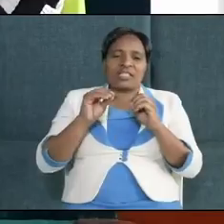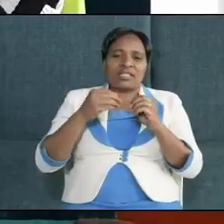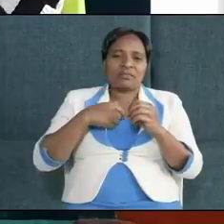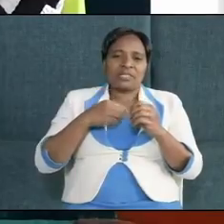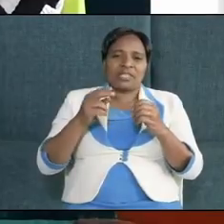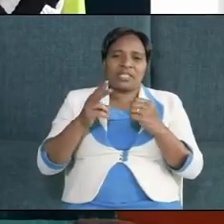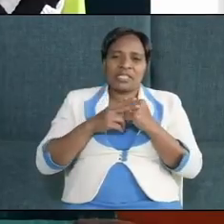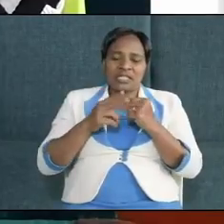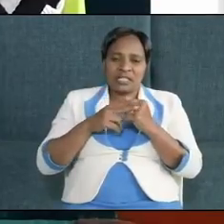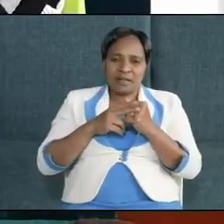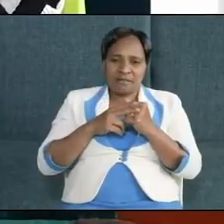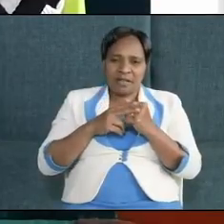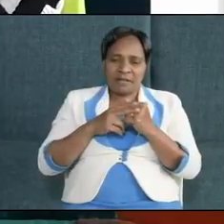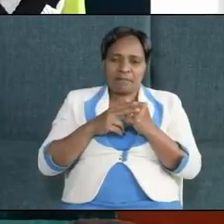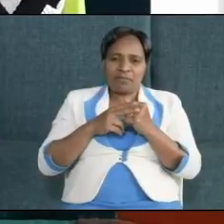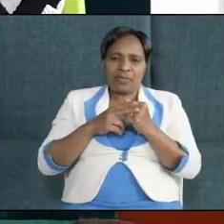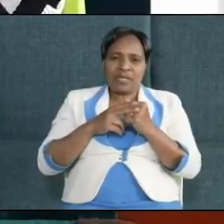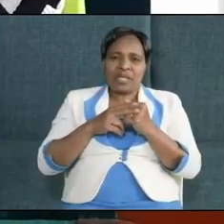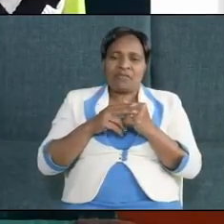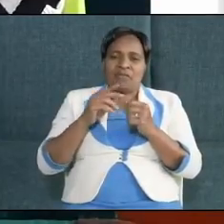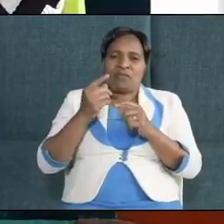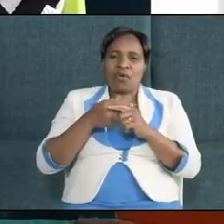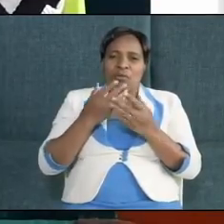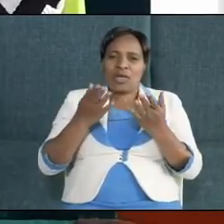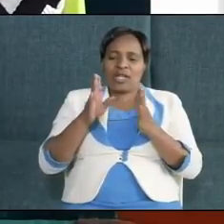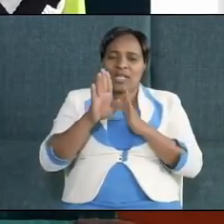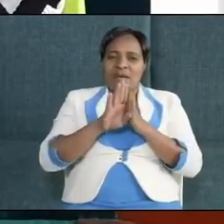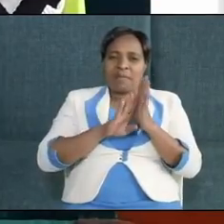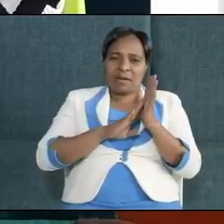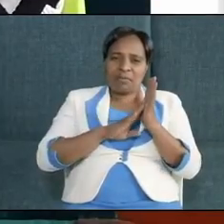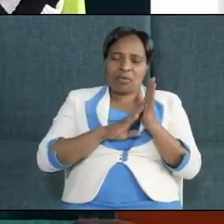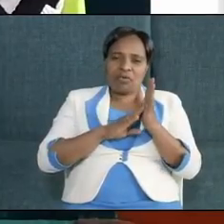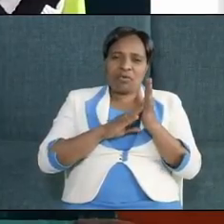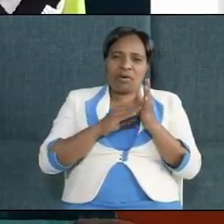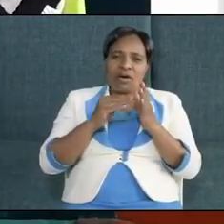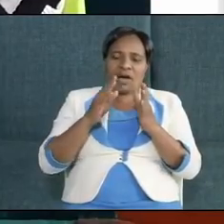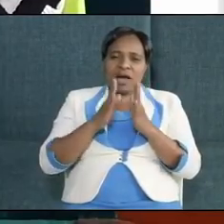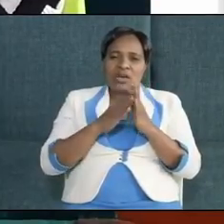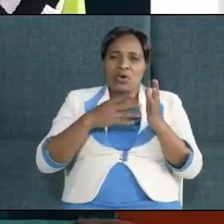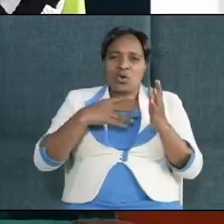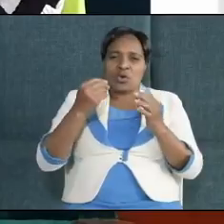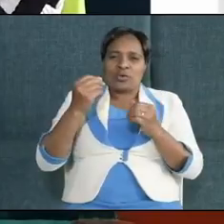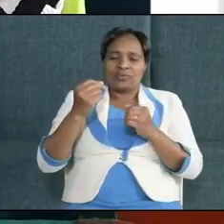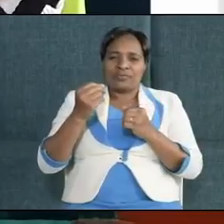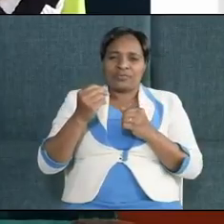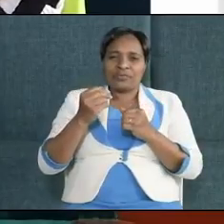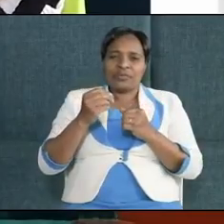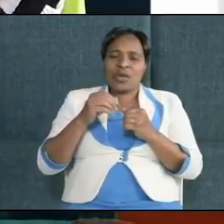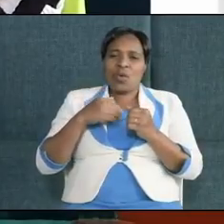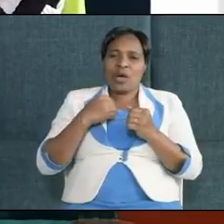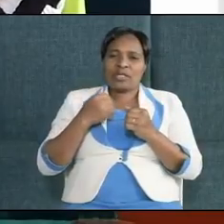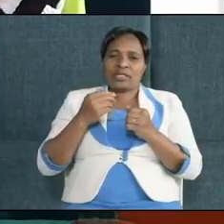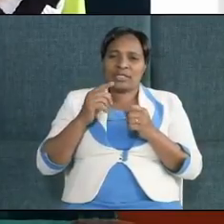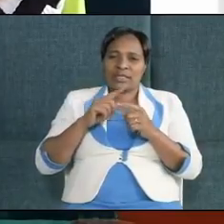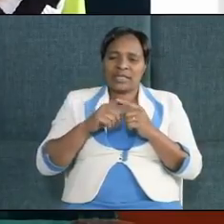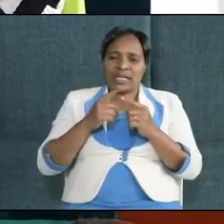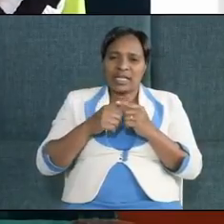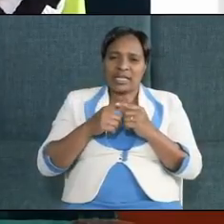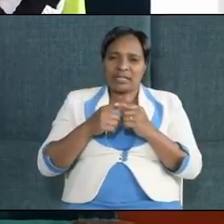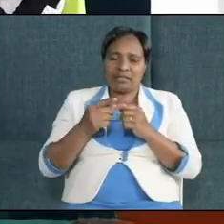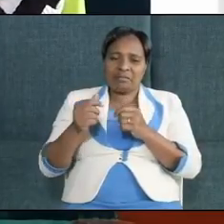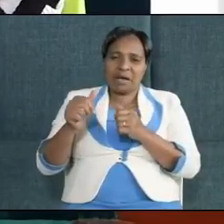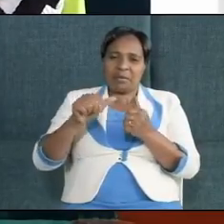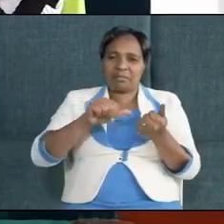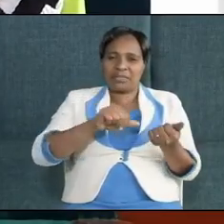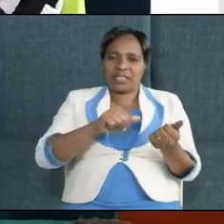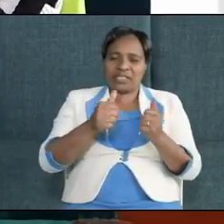7. Teach me all the 7 steps that I may go to heaven. 1, 2, 3. Get